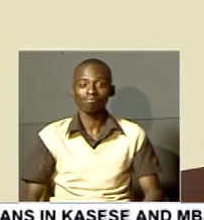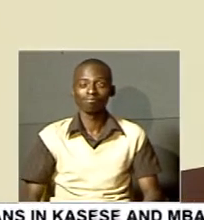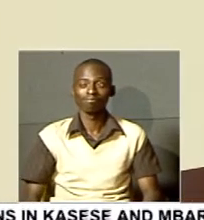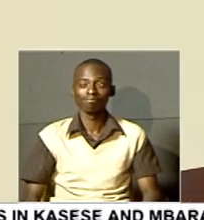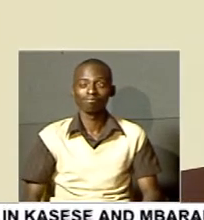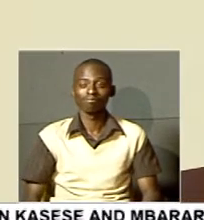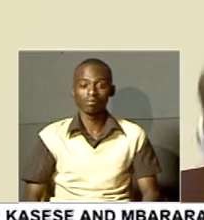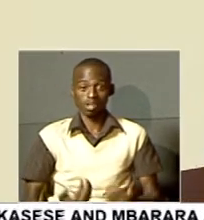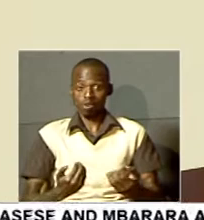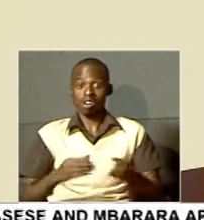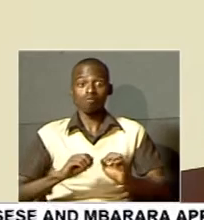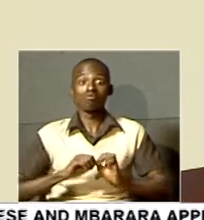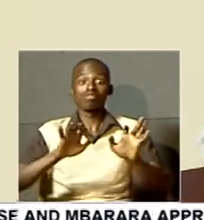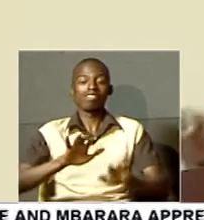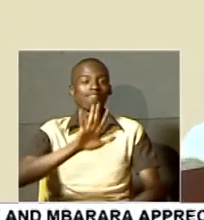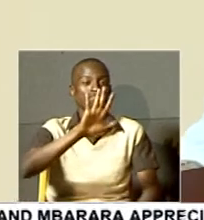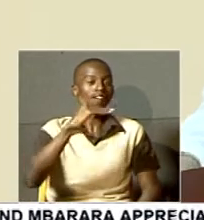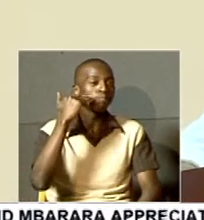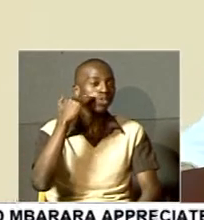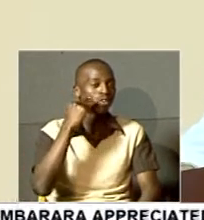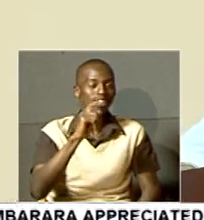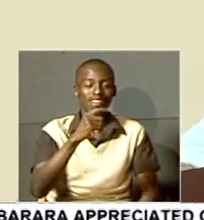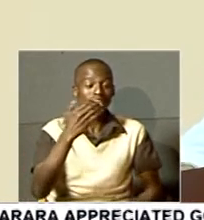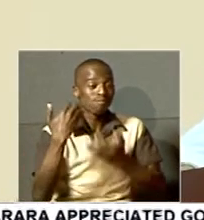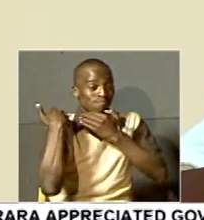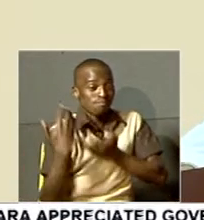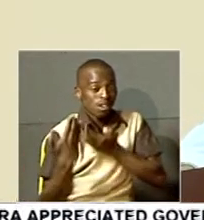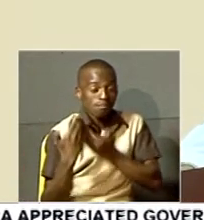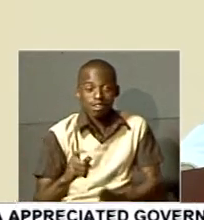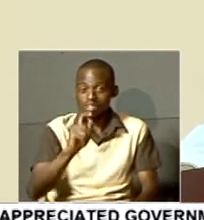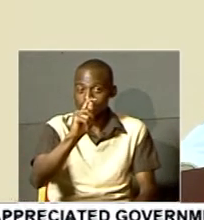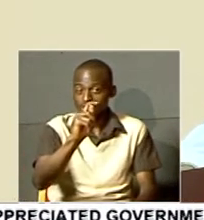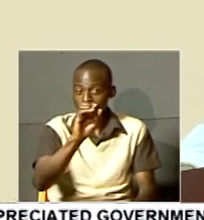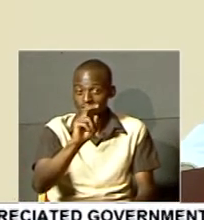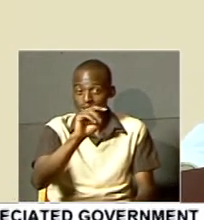We are now producing 5 million tons of maize.